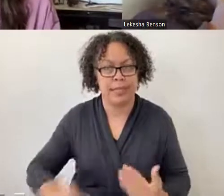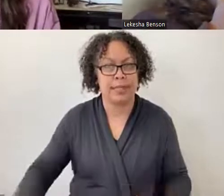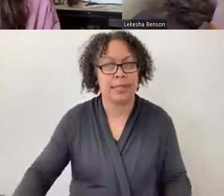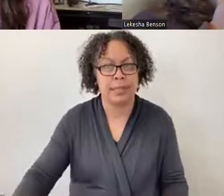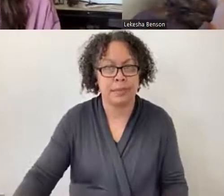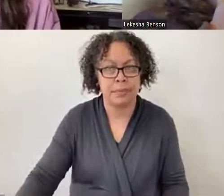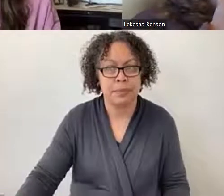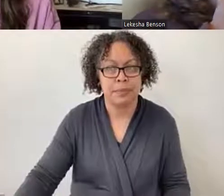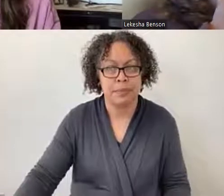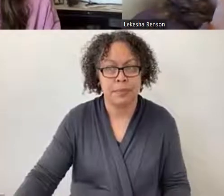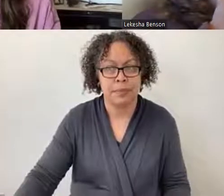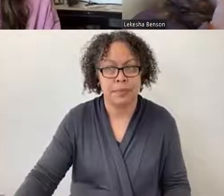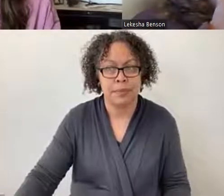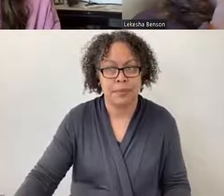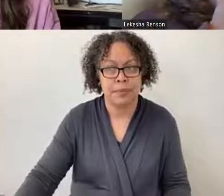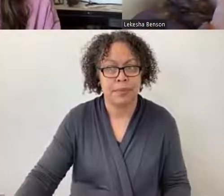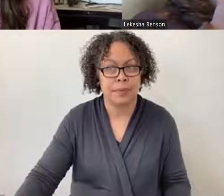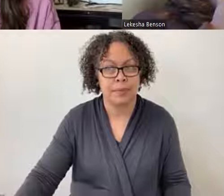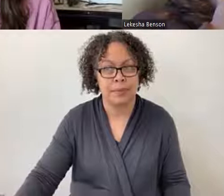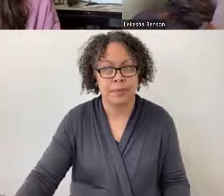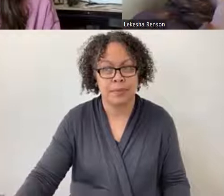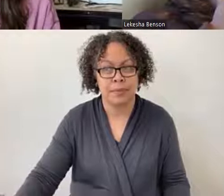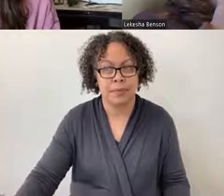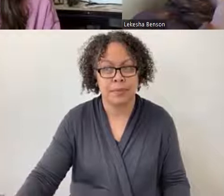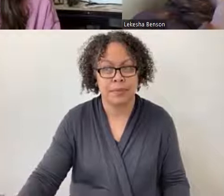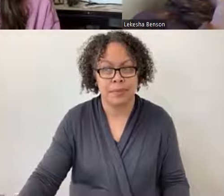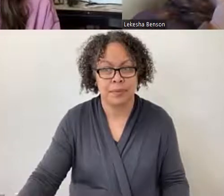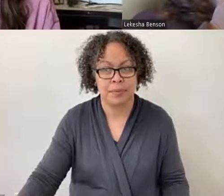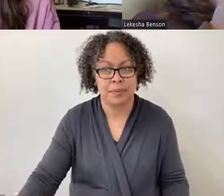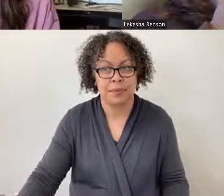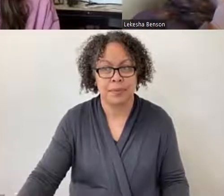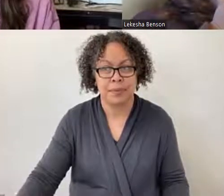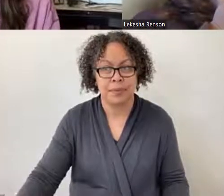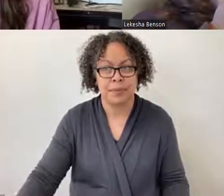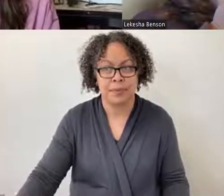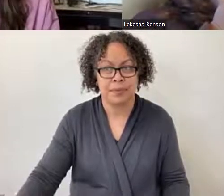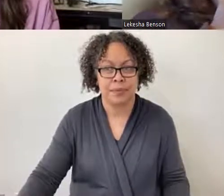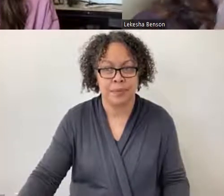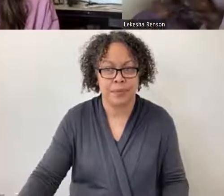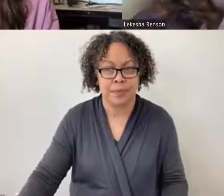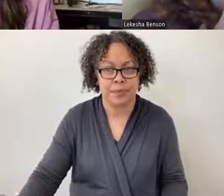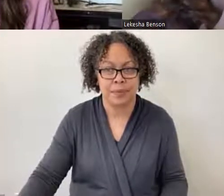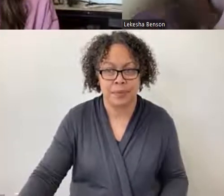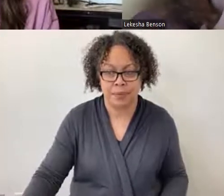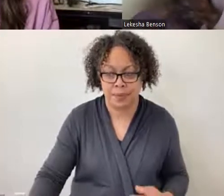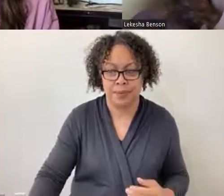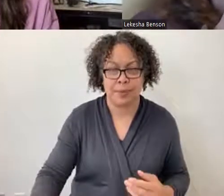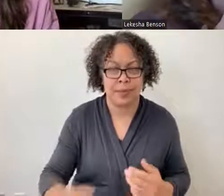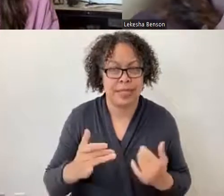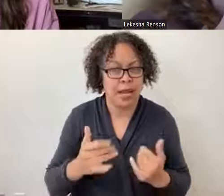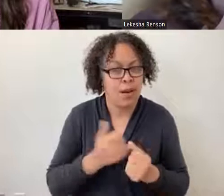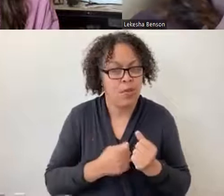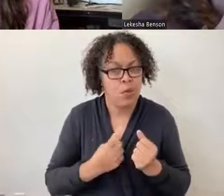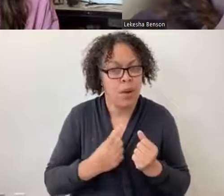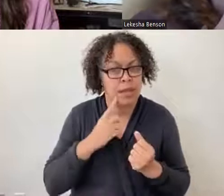invite everyone on the panel to really think about this next question. Because the study talked about principles beyond respect